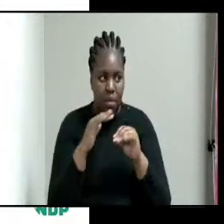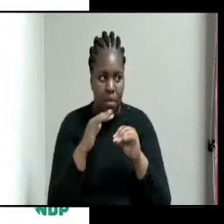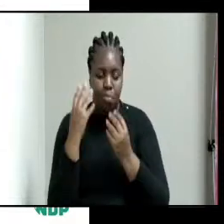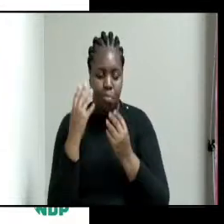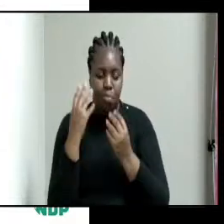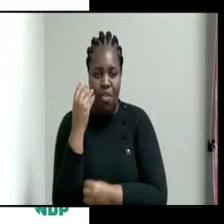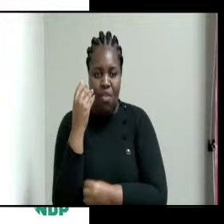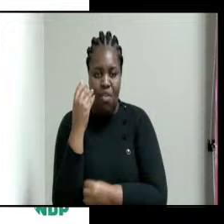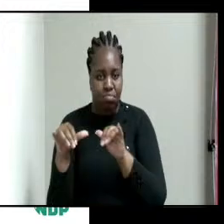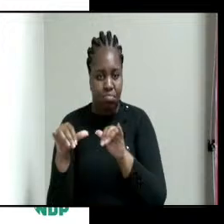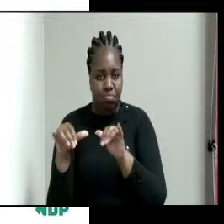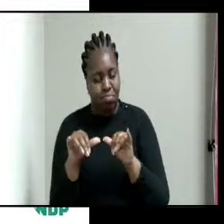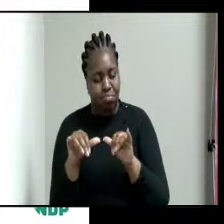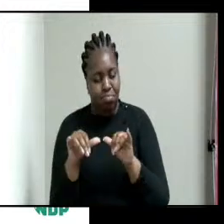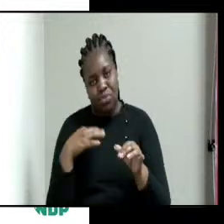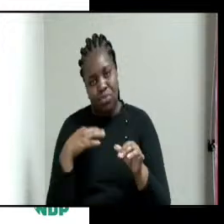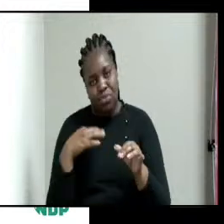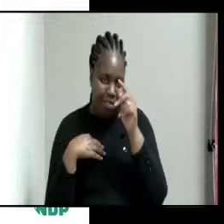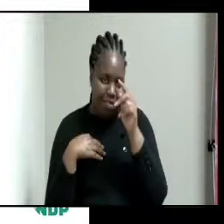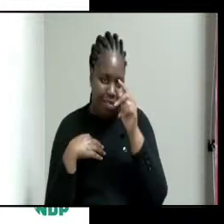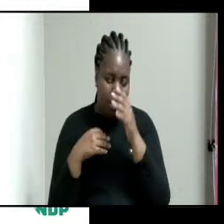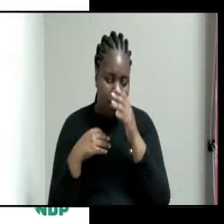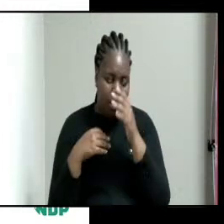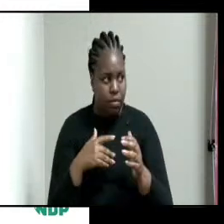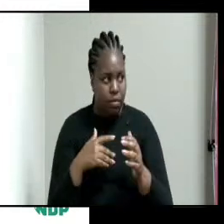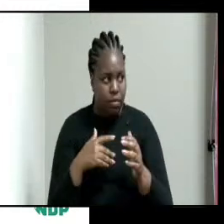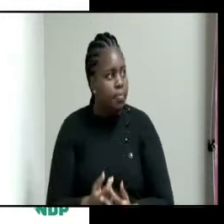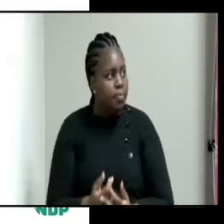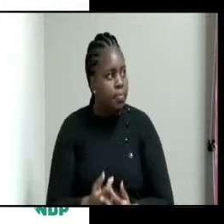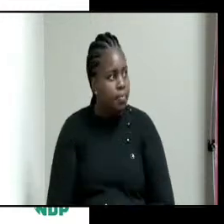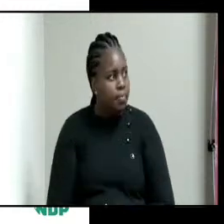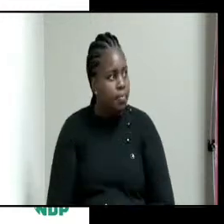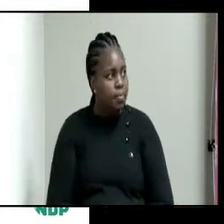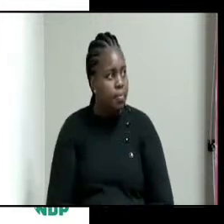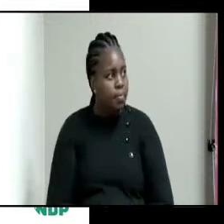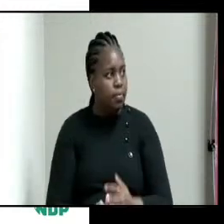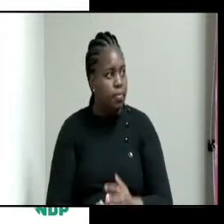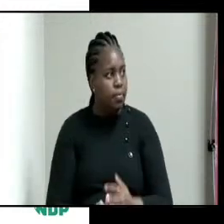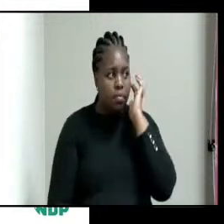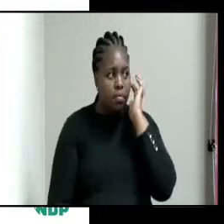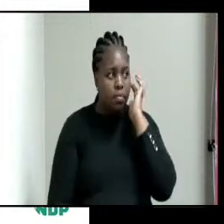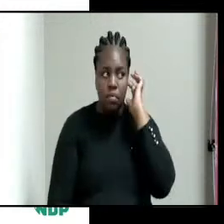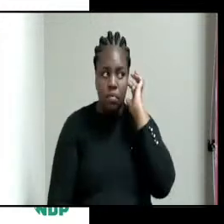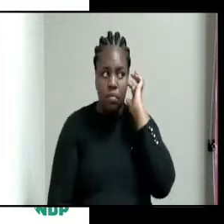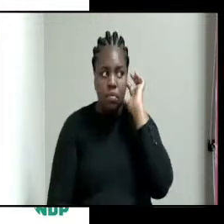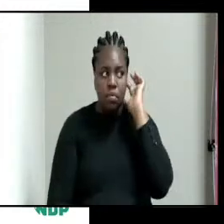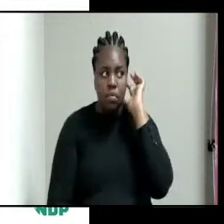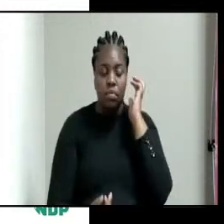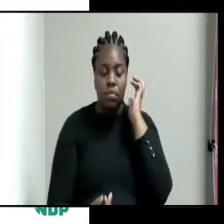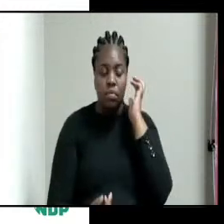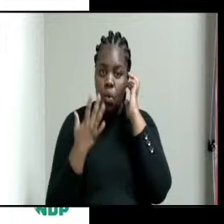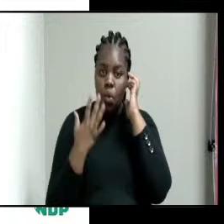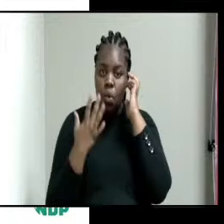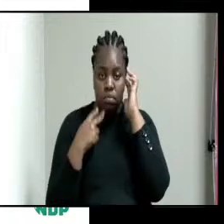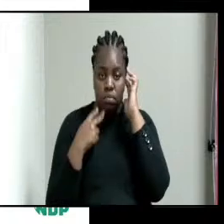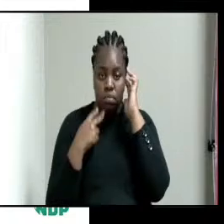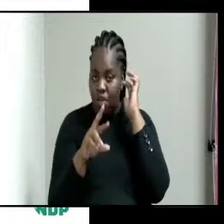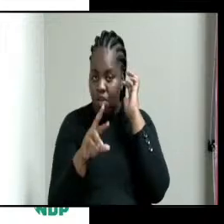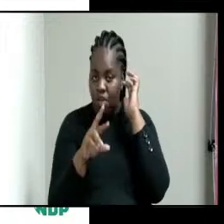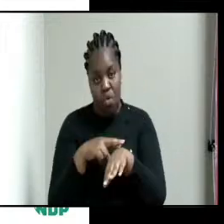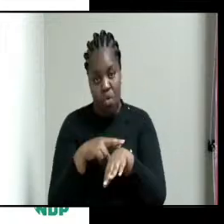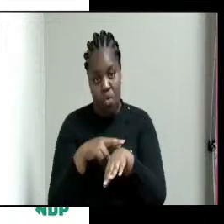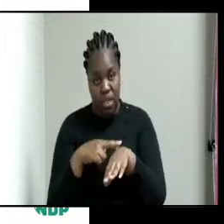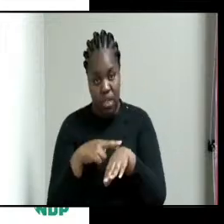by poverty equally so. And then we see that here, when we're looking at the disaggregation